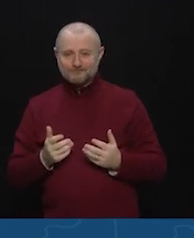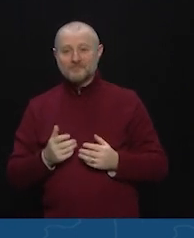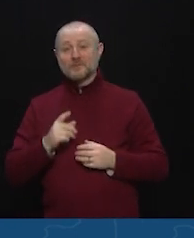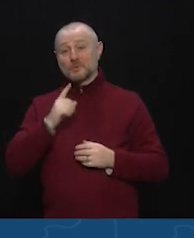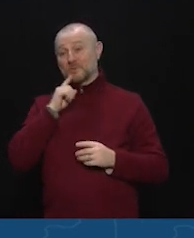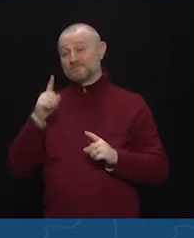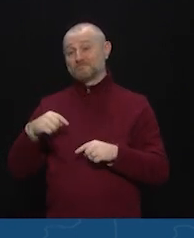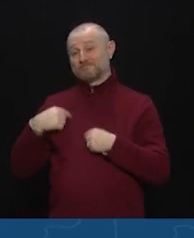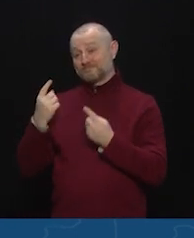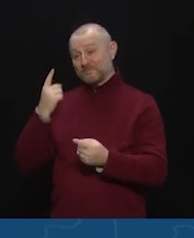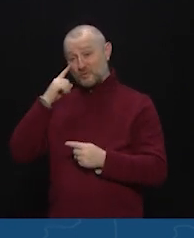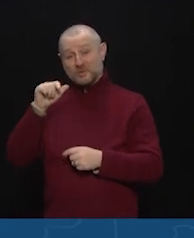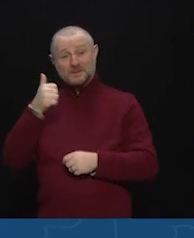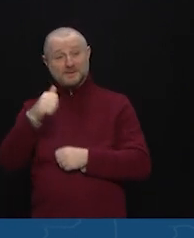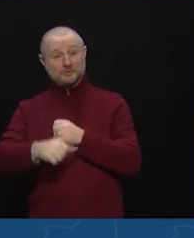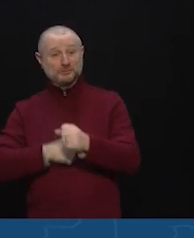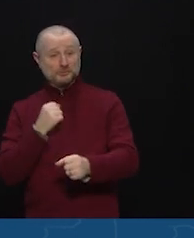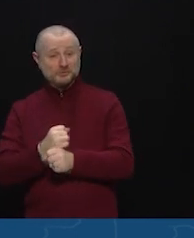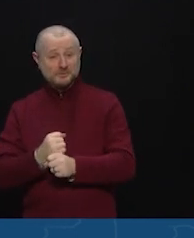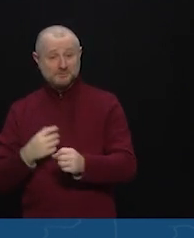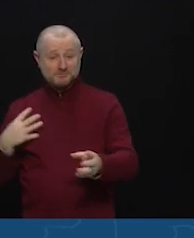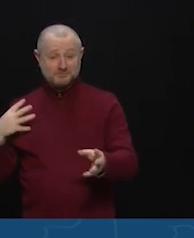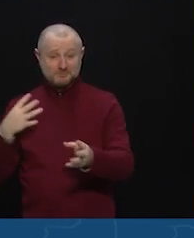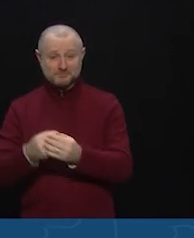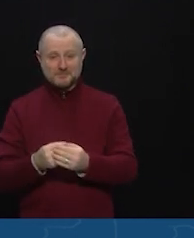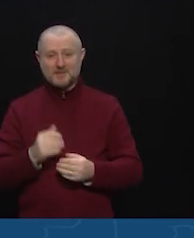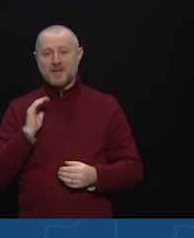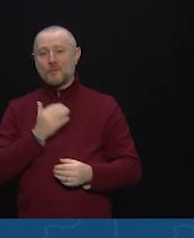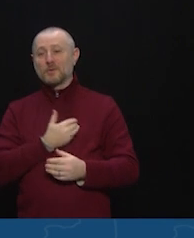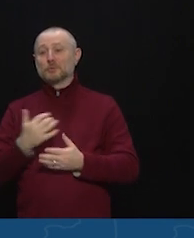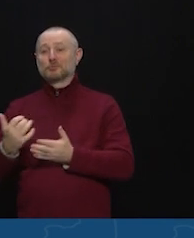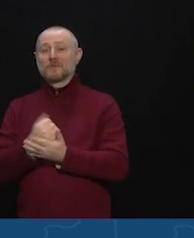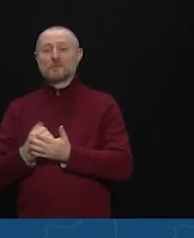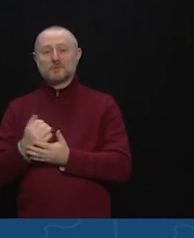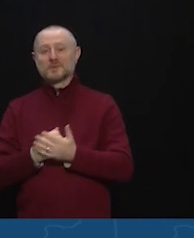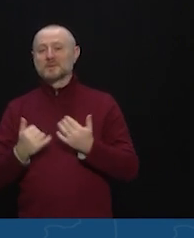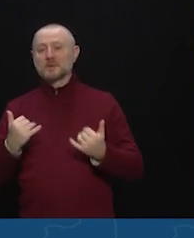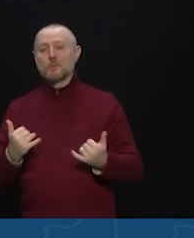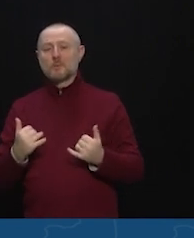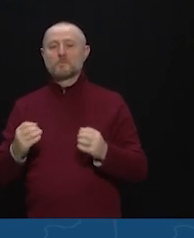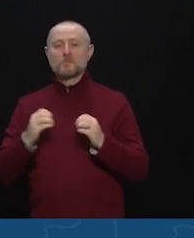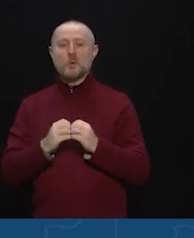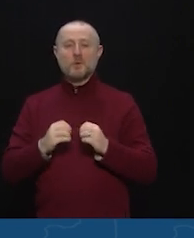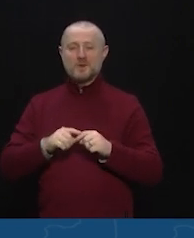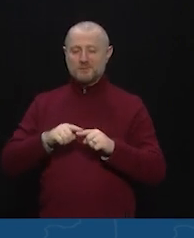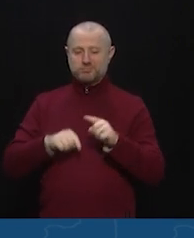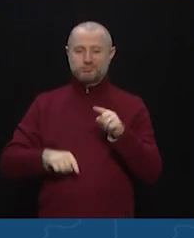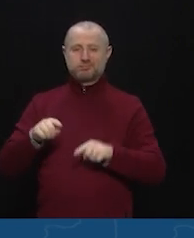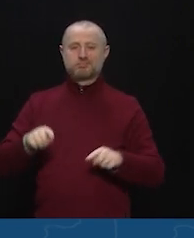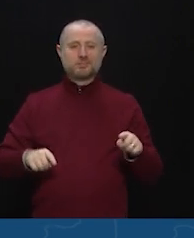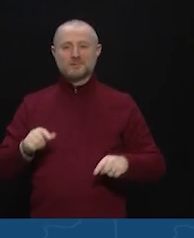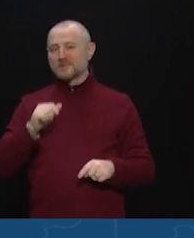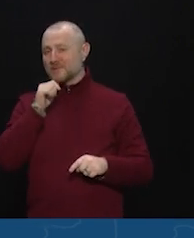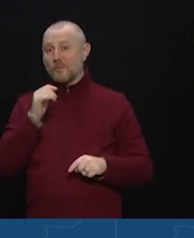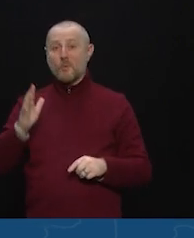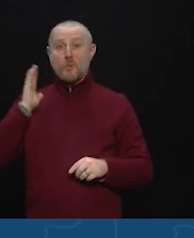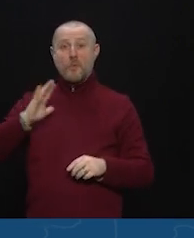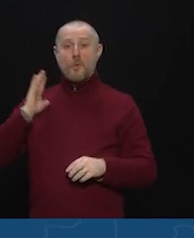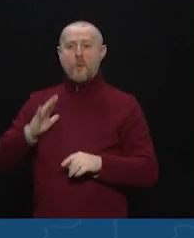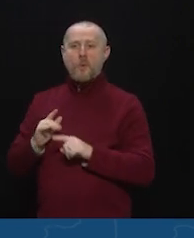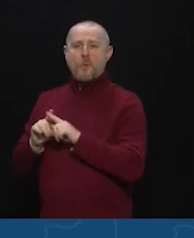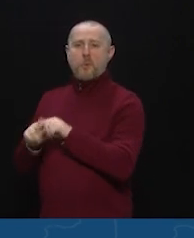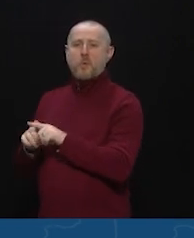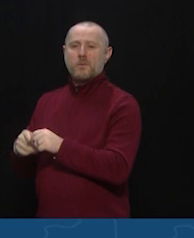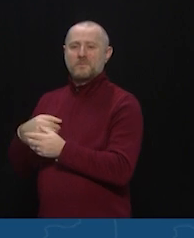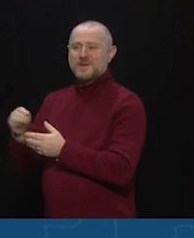last 10 years. Our revenues have diversified significantly, so we're not as dependent on that sector. However, the